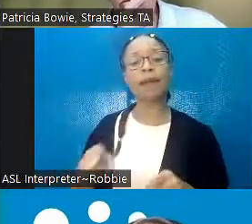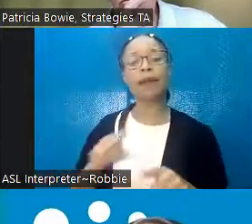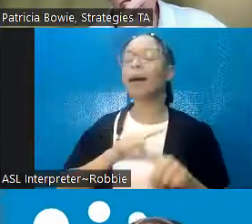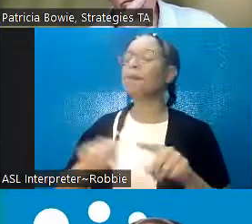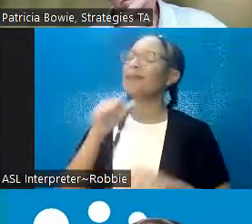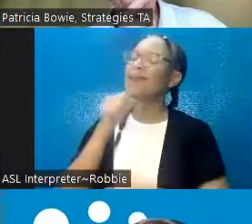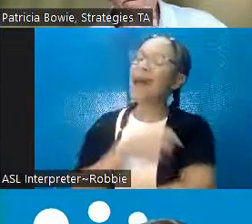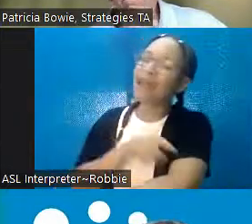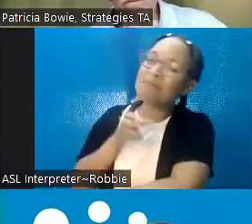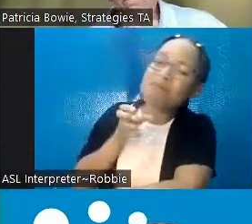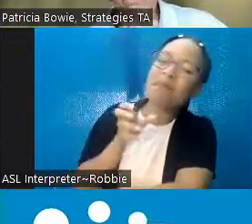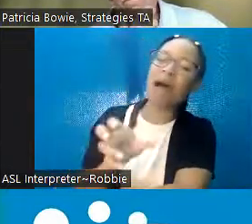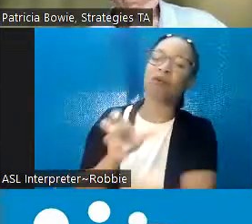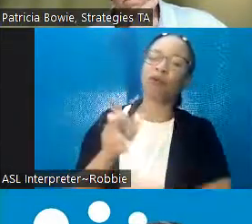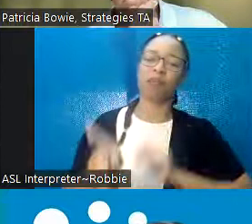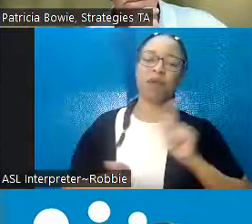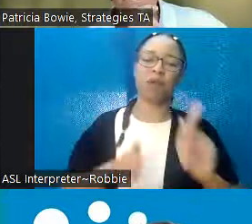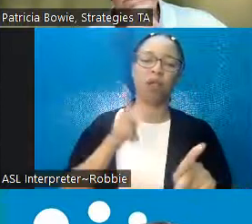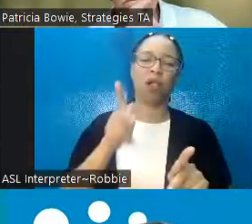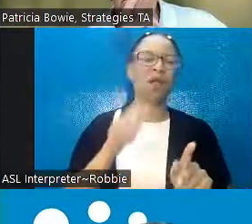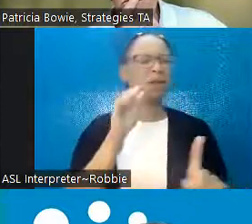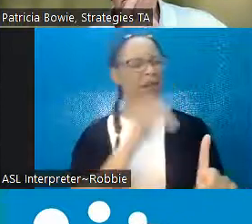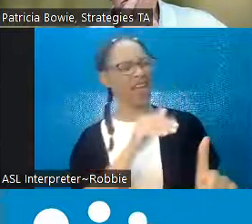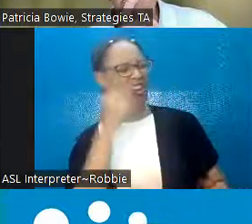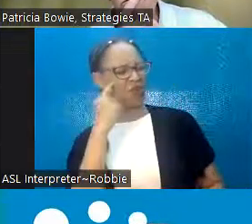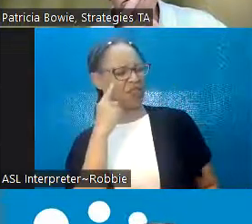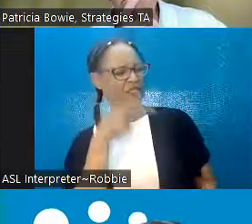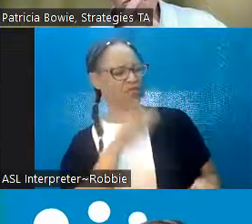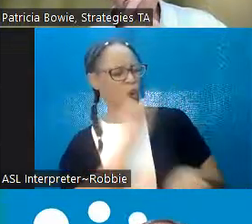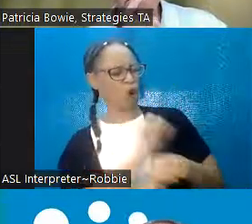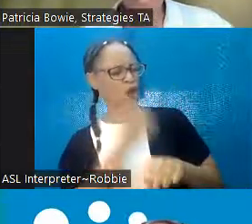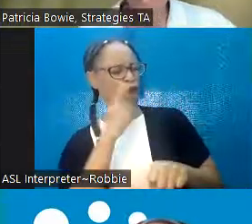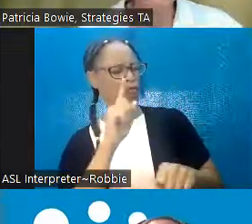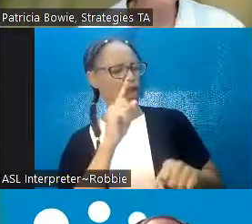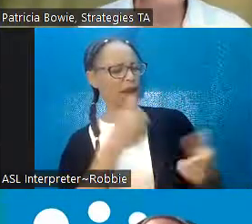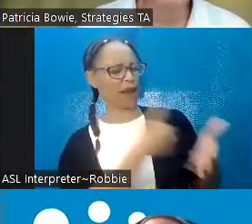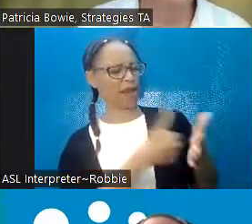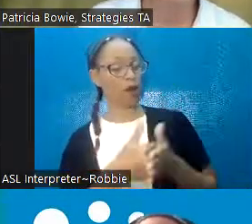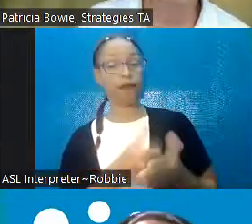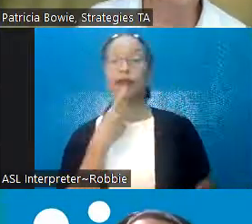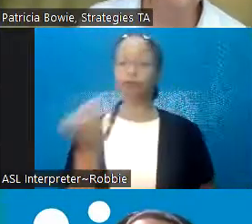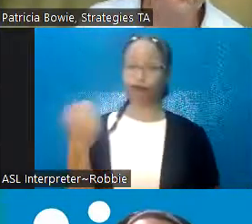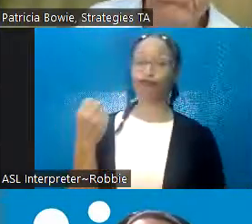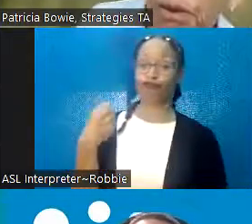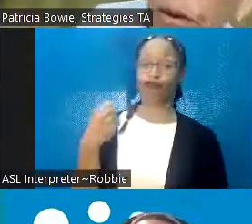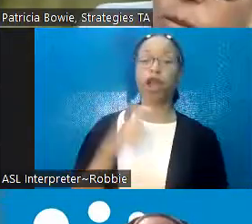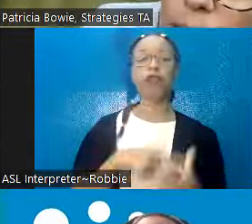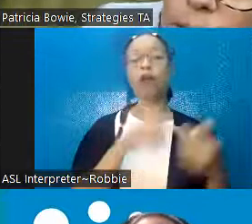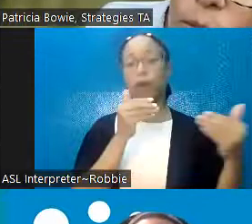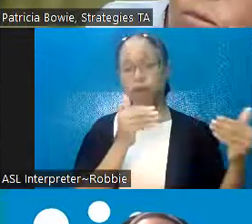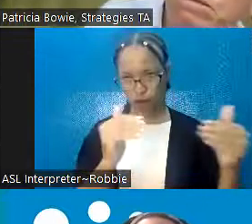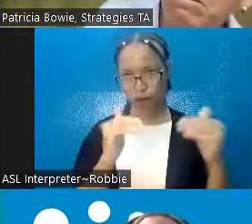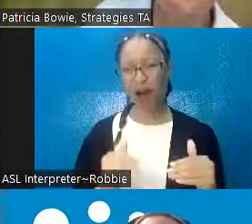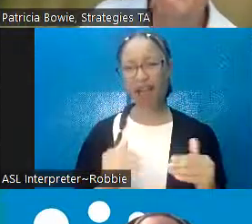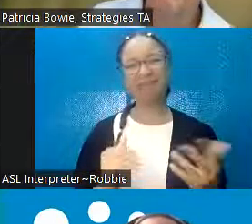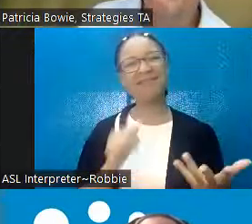of people, right? We inform them, hey, do you think this program will work for this neighborhood? They say yes, and we move on. That's not lived experience at the table,